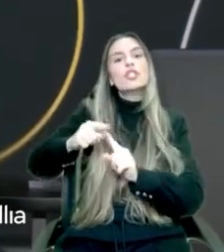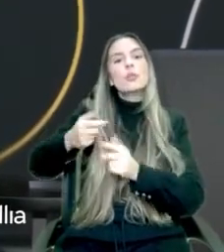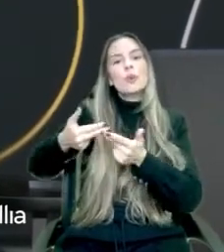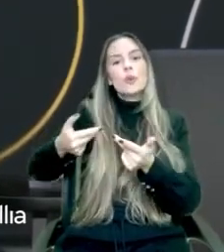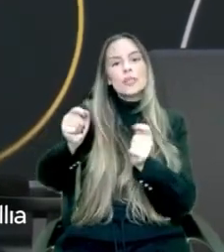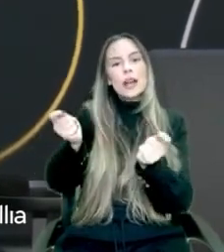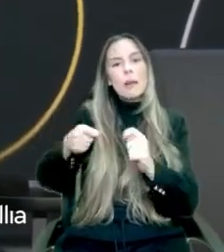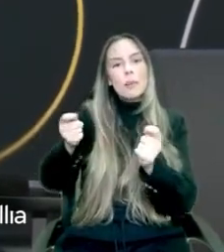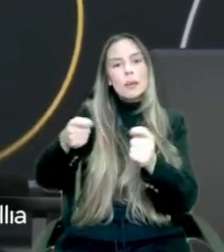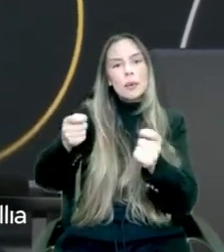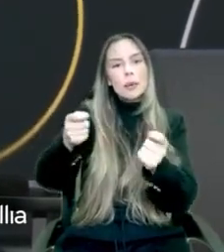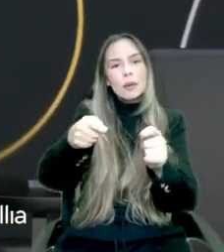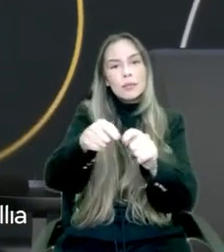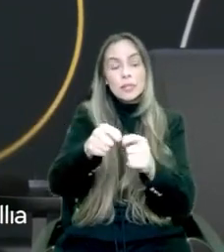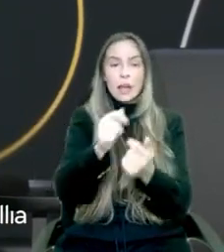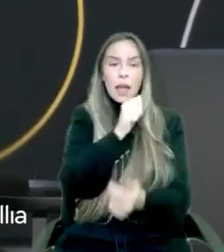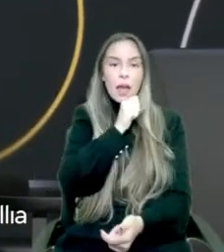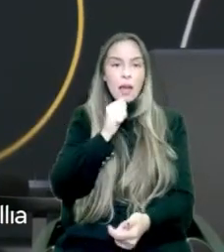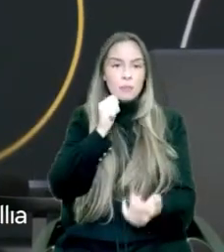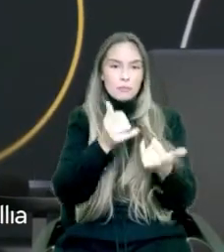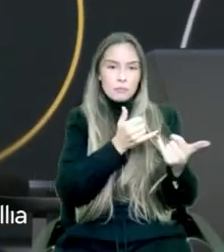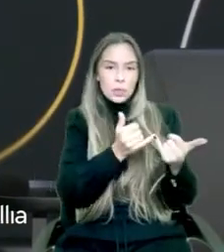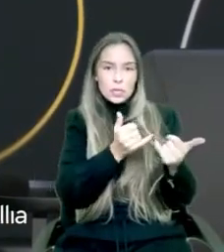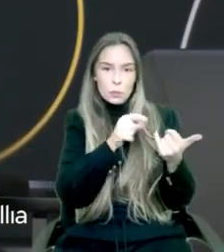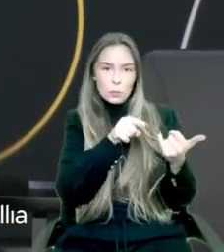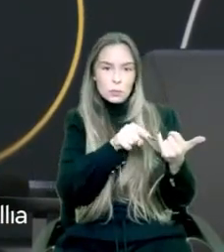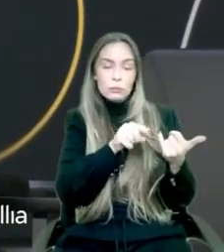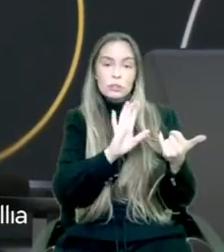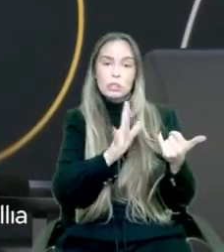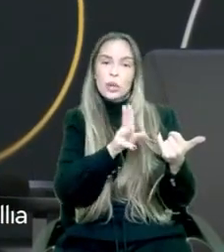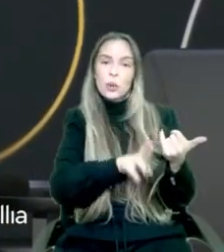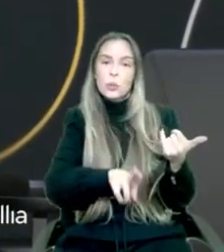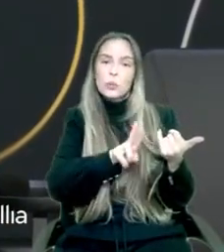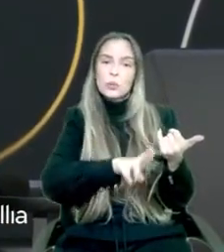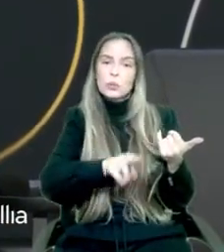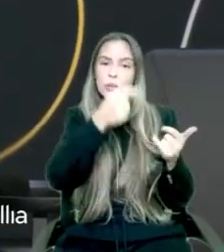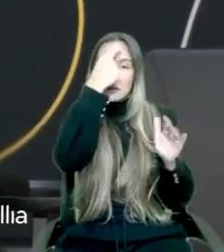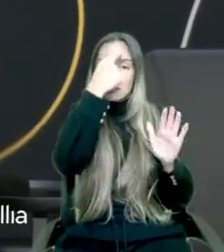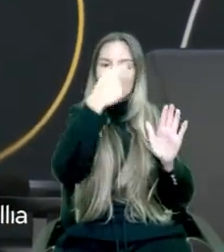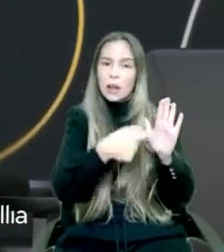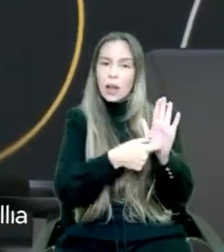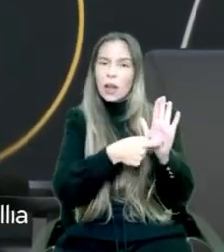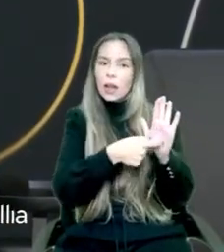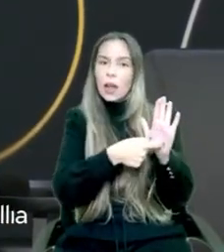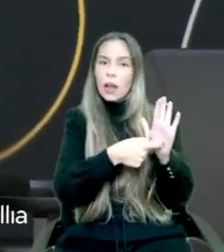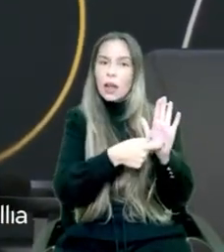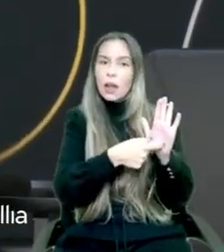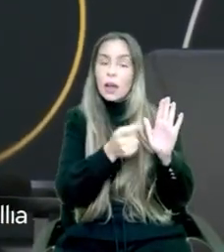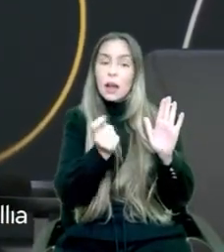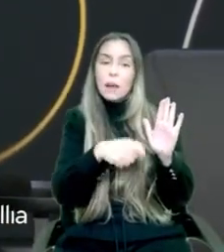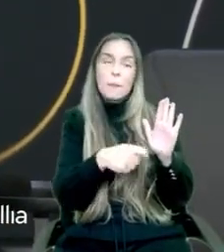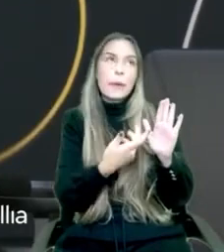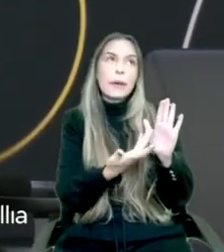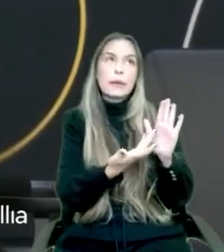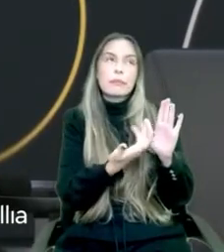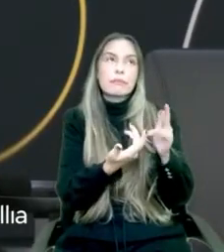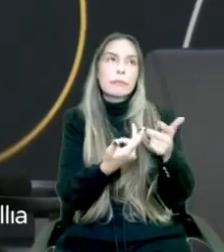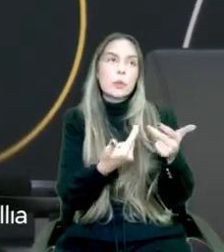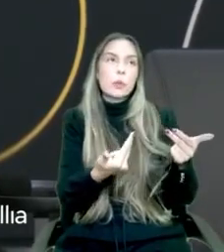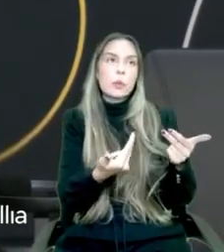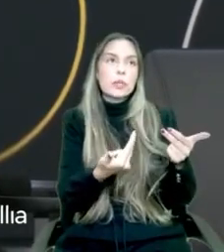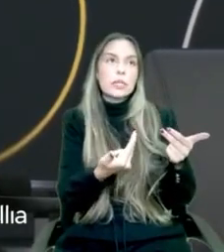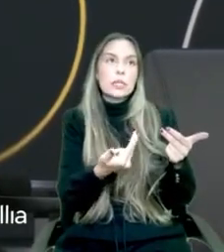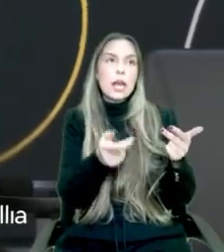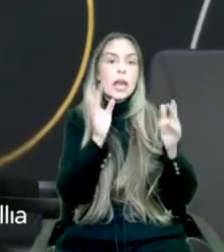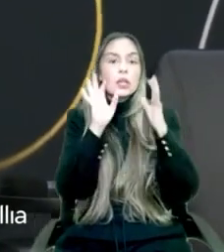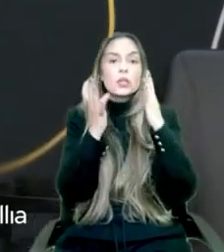Amazon, for example, has been using AI for things like figuring out the best path for